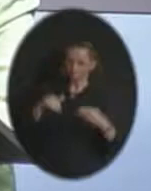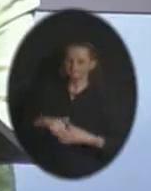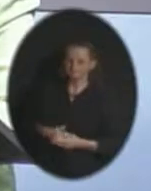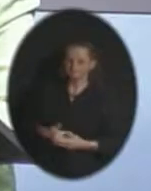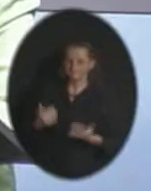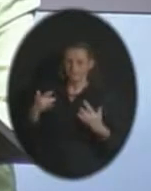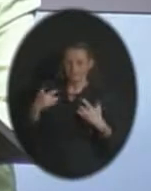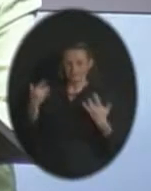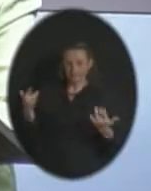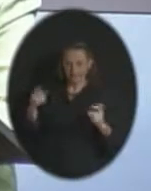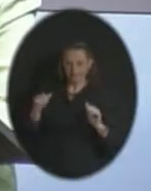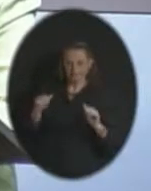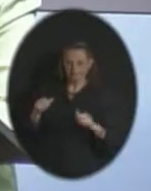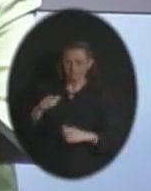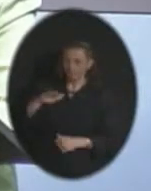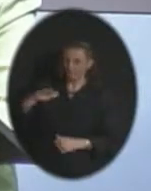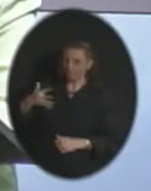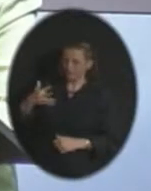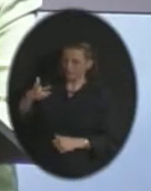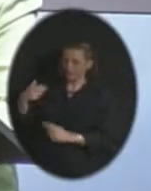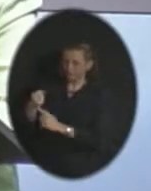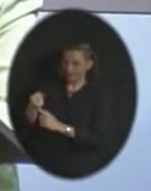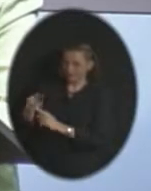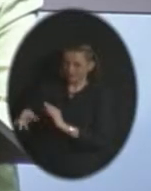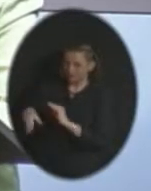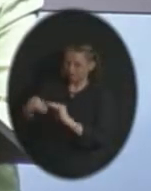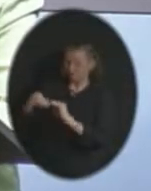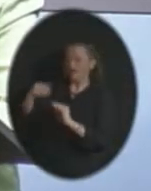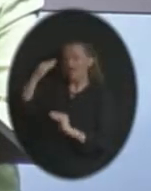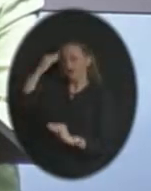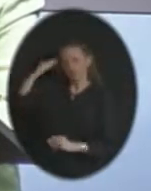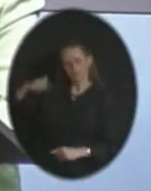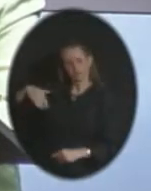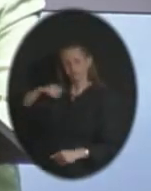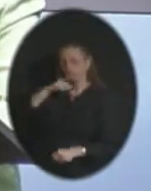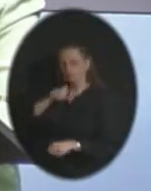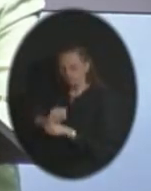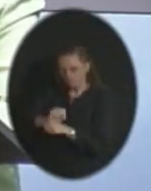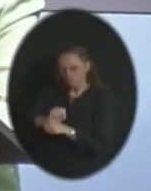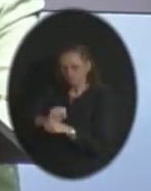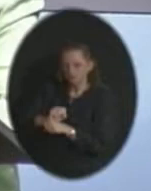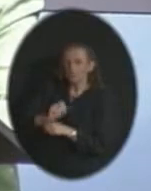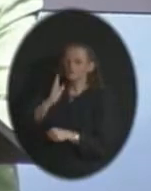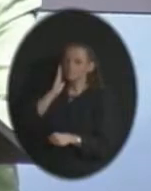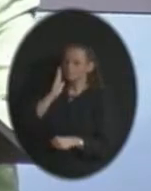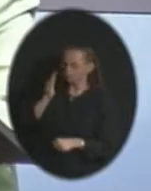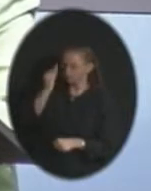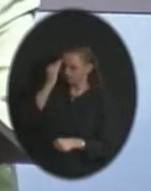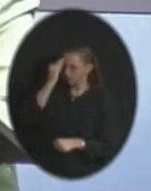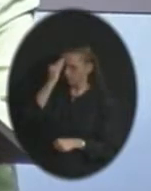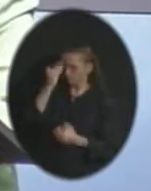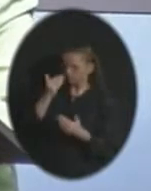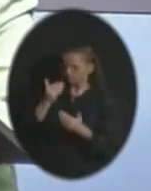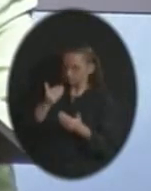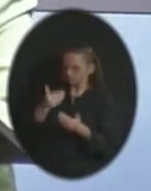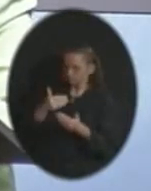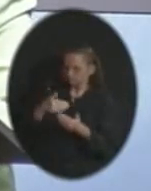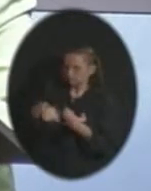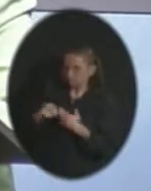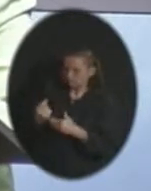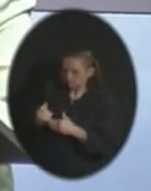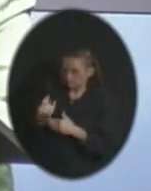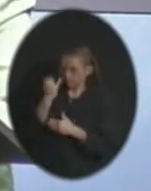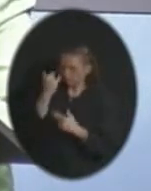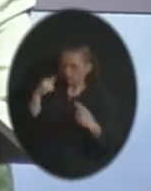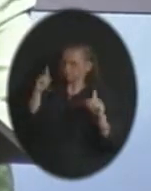the possibility of a fifth high school. I know that's not a for sure yet, and we're going to know, what is it, a week from, or no, we know Tuesday whether that's going to succeed,